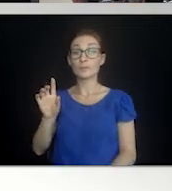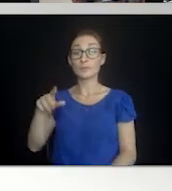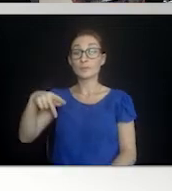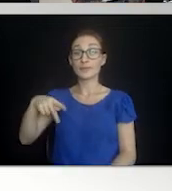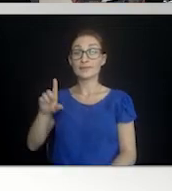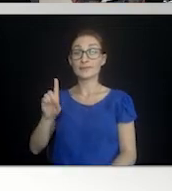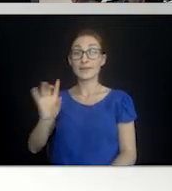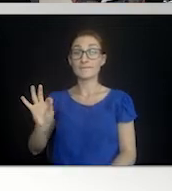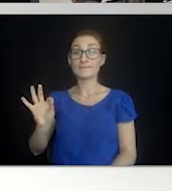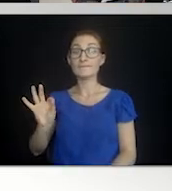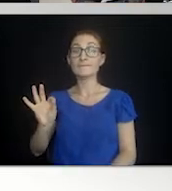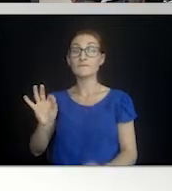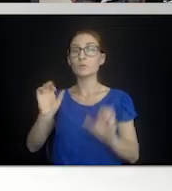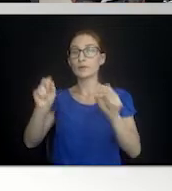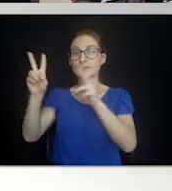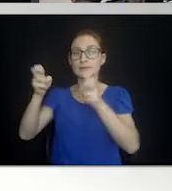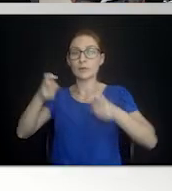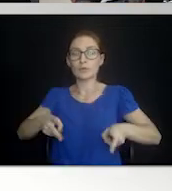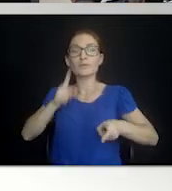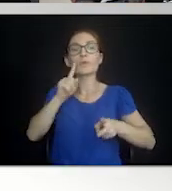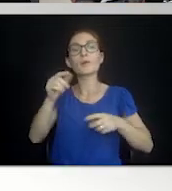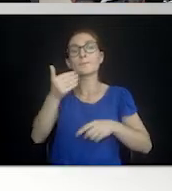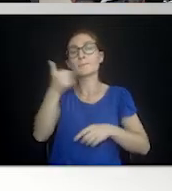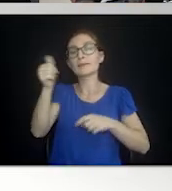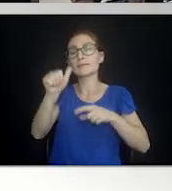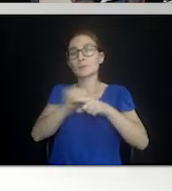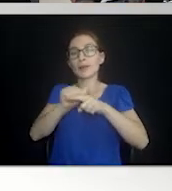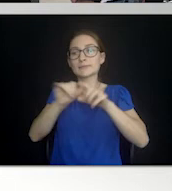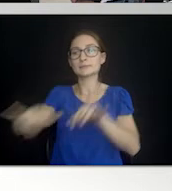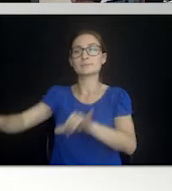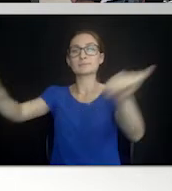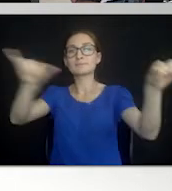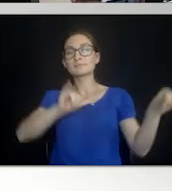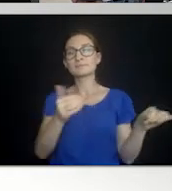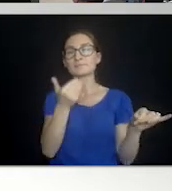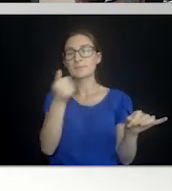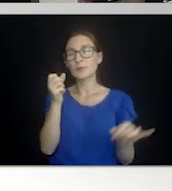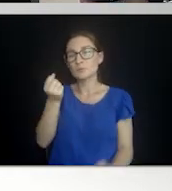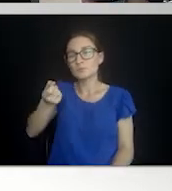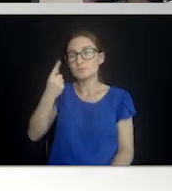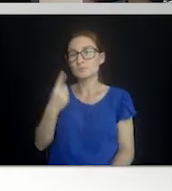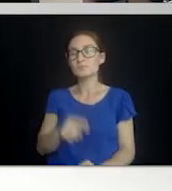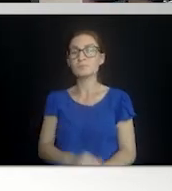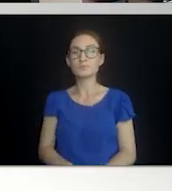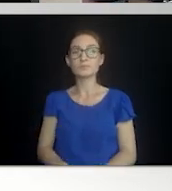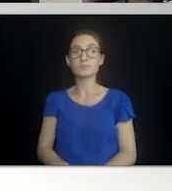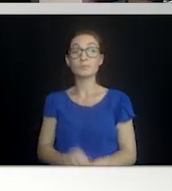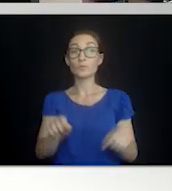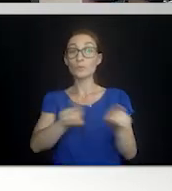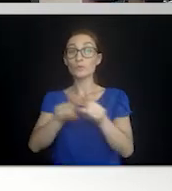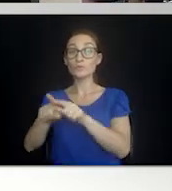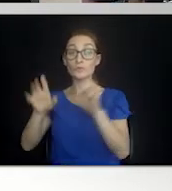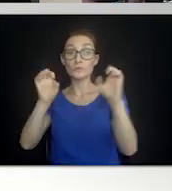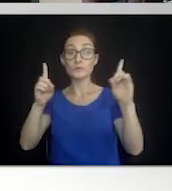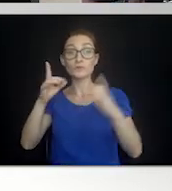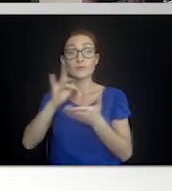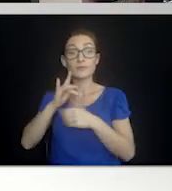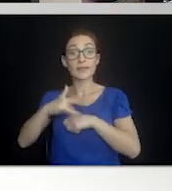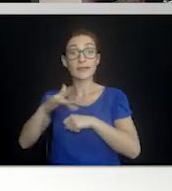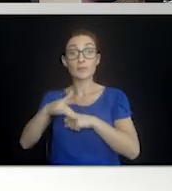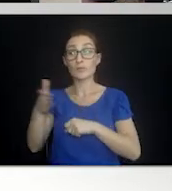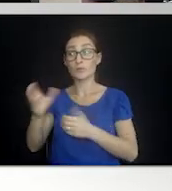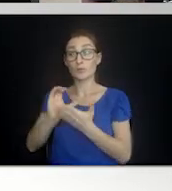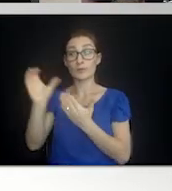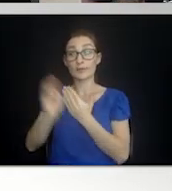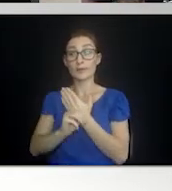can download that kind of goes through best practices as well, which will help you kind of get a better understanding. And we also have education in our